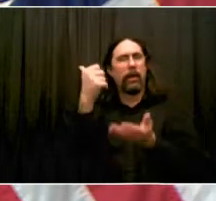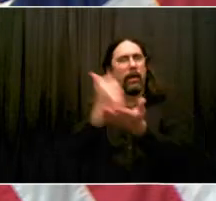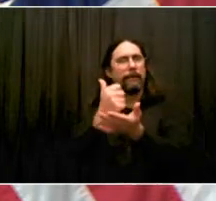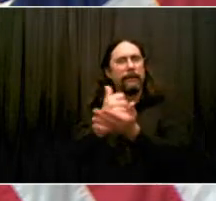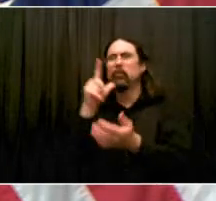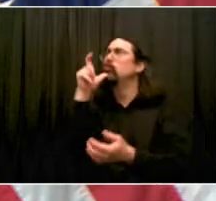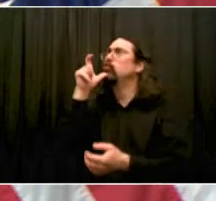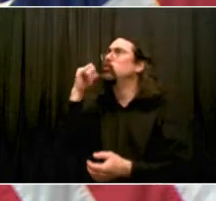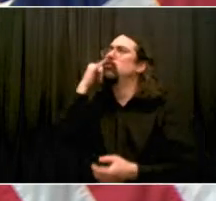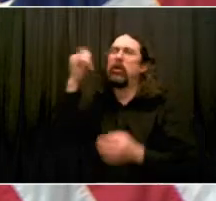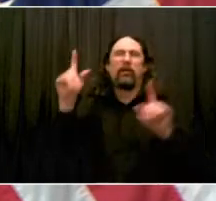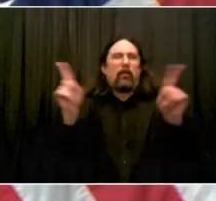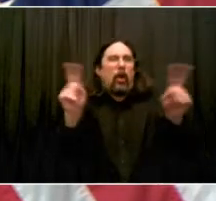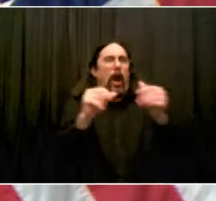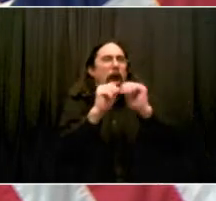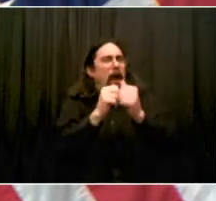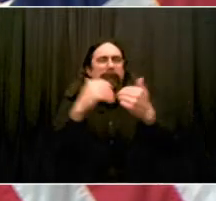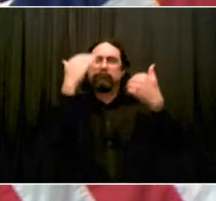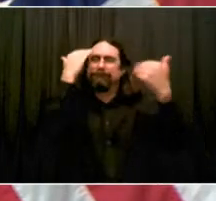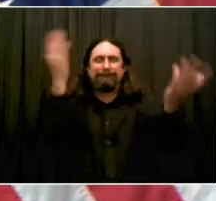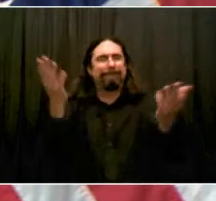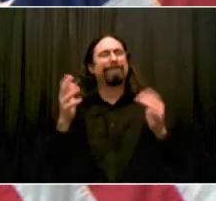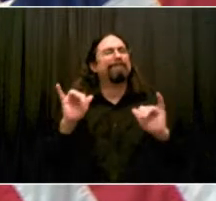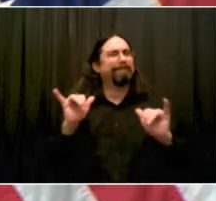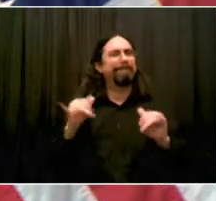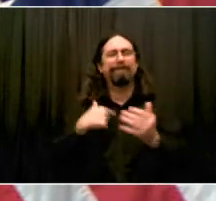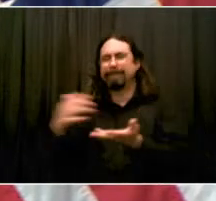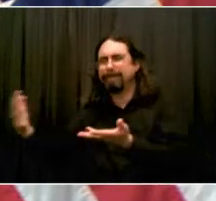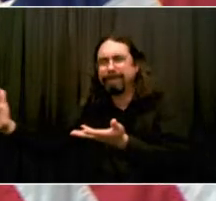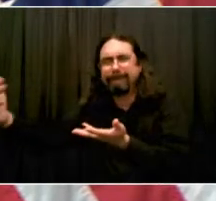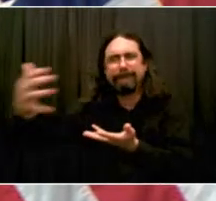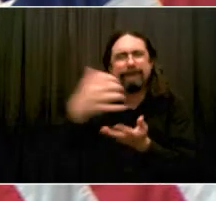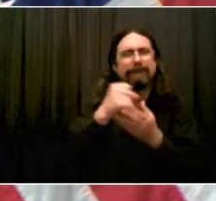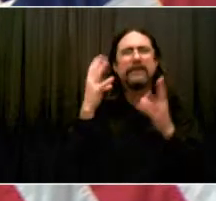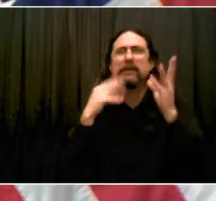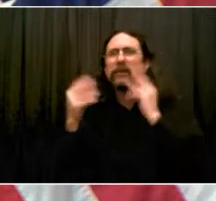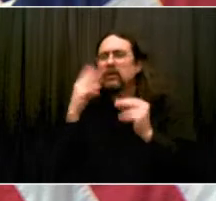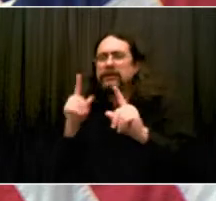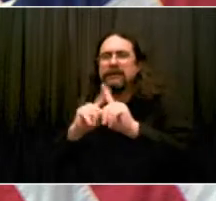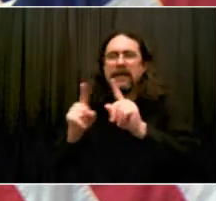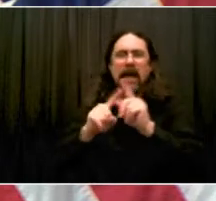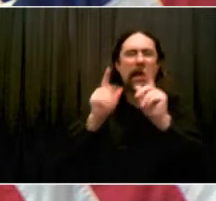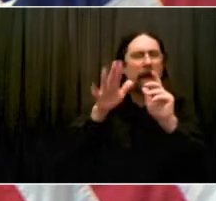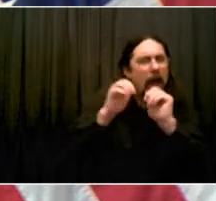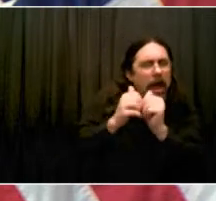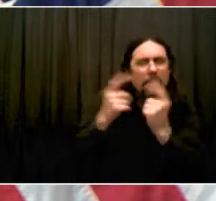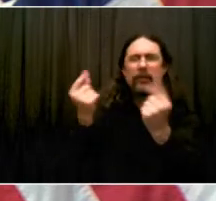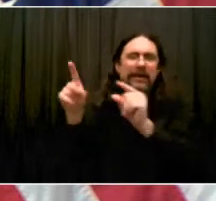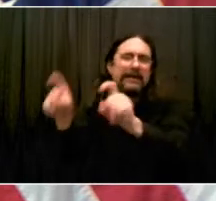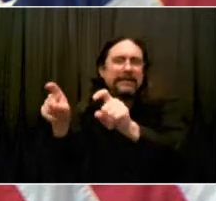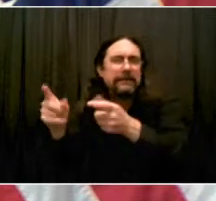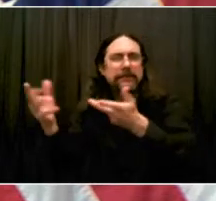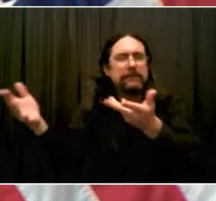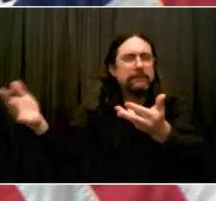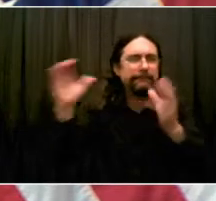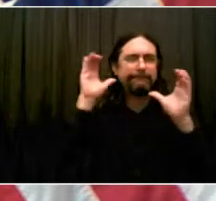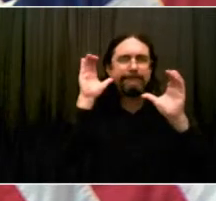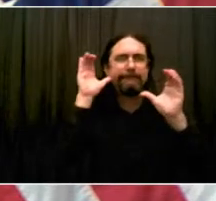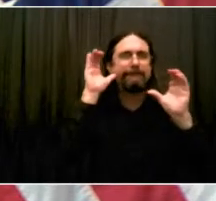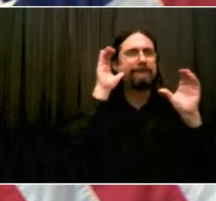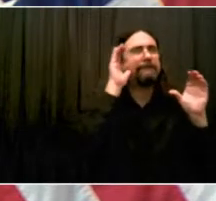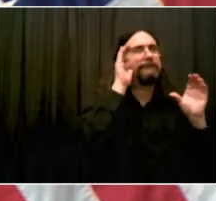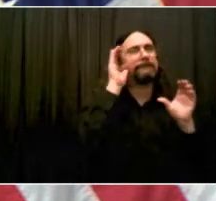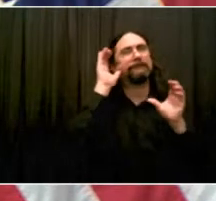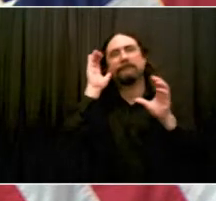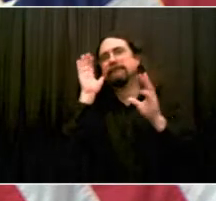New Yorkers all over the city. People wanted easier access to care. They wanted culturally